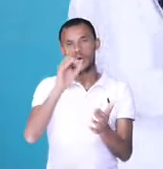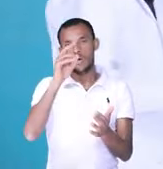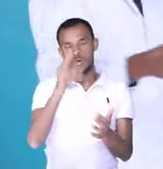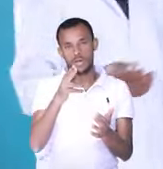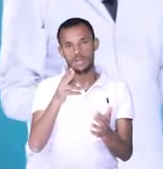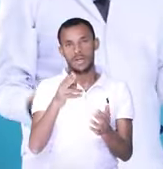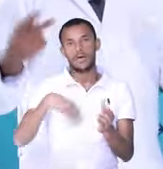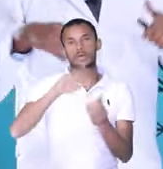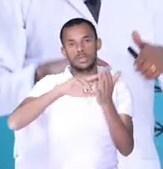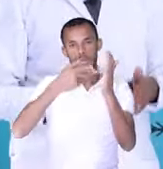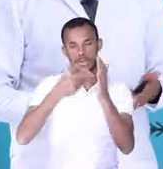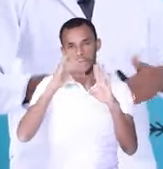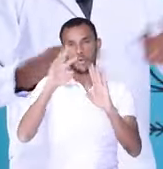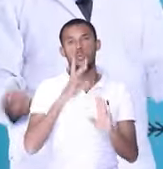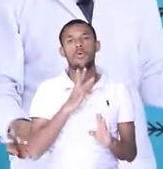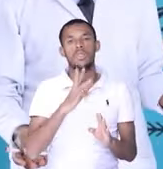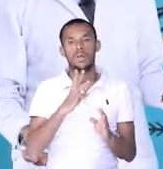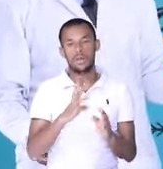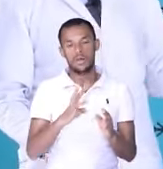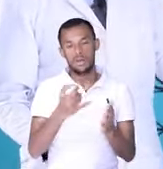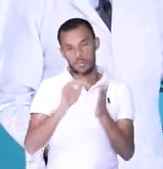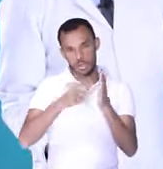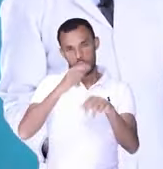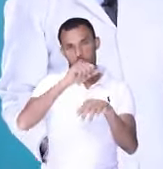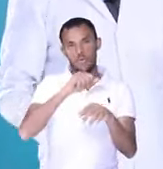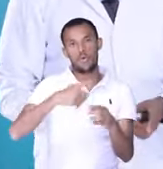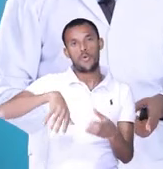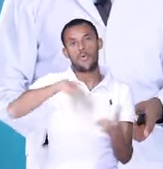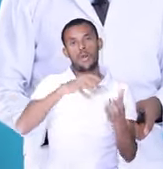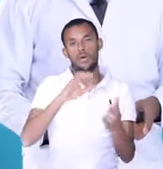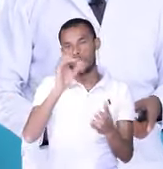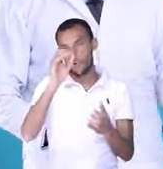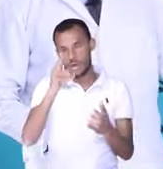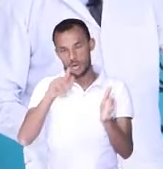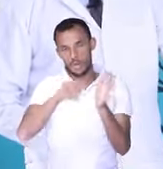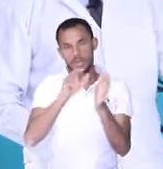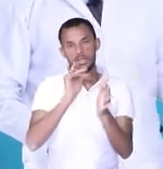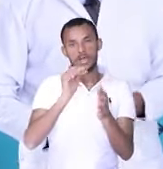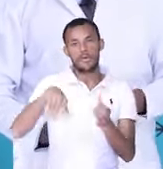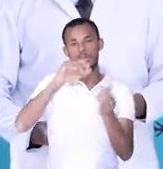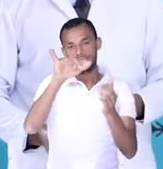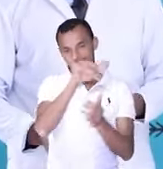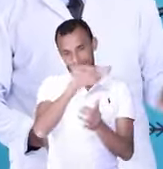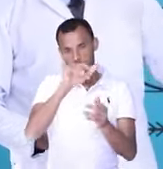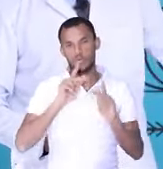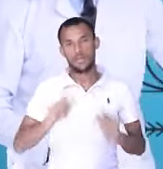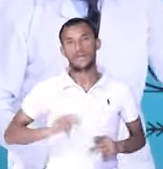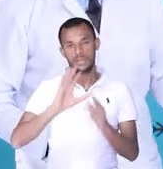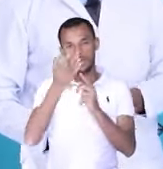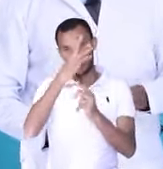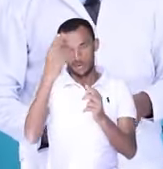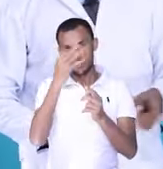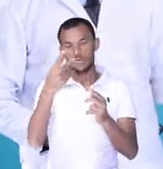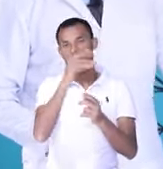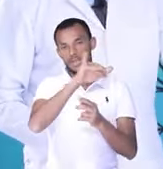OH, aqueous means, by the way, in water. In water already liquid. OH minus aqueous. The same physical state. Because of the